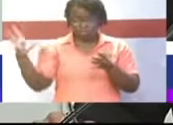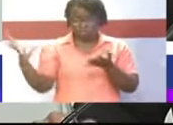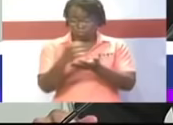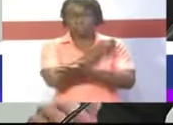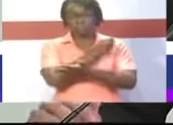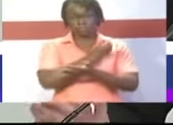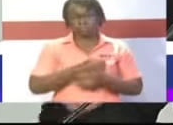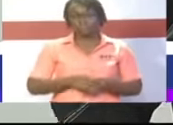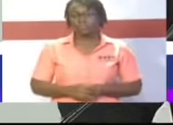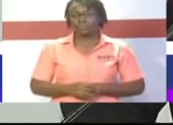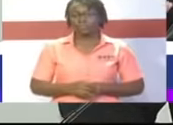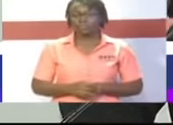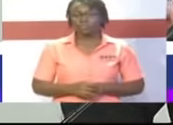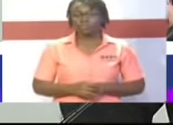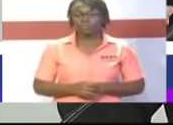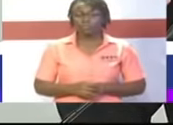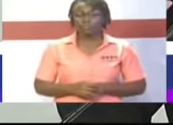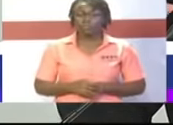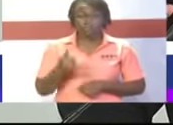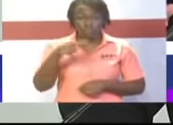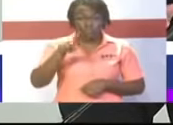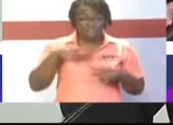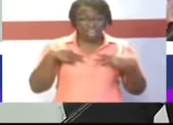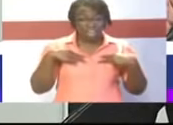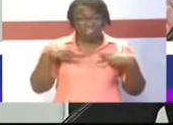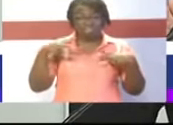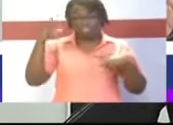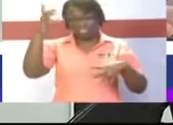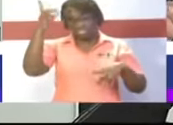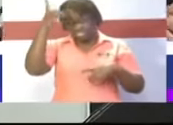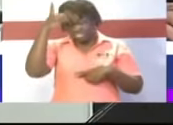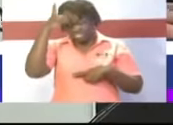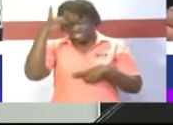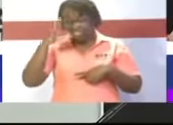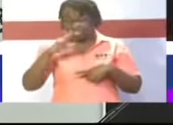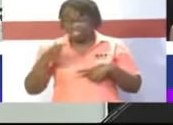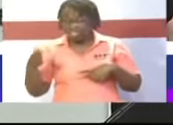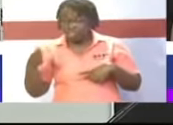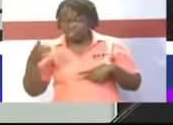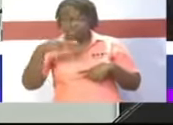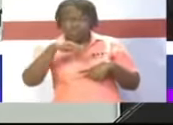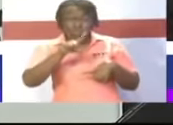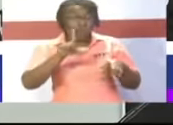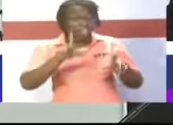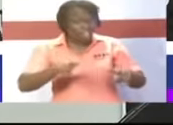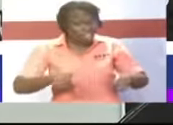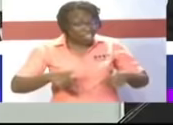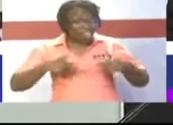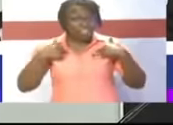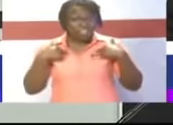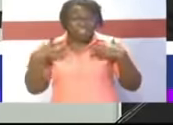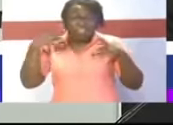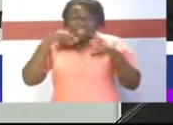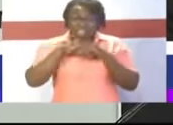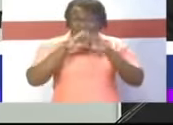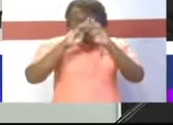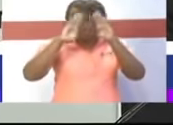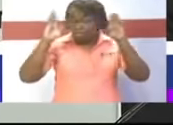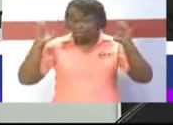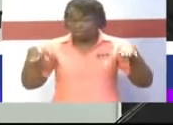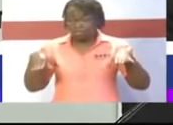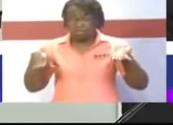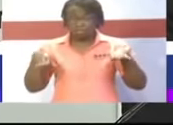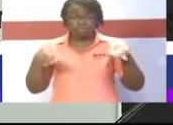have chronic kidney diseases, please, I want you, for those of you who are living in a household, one